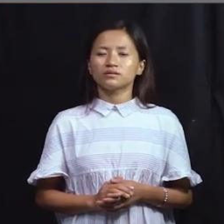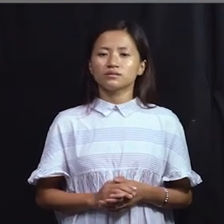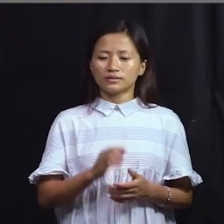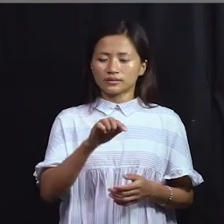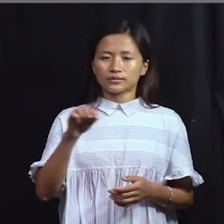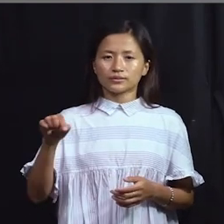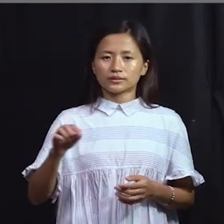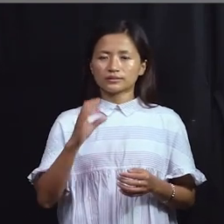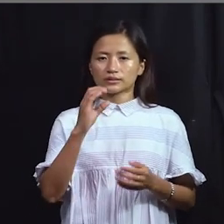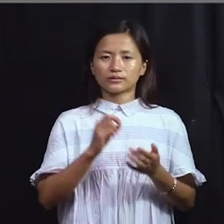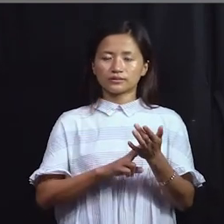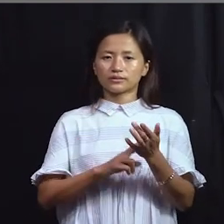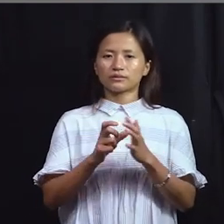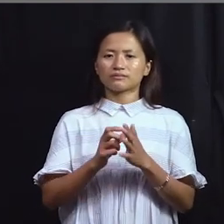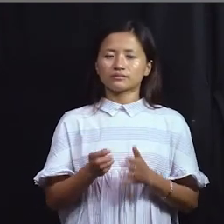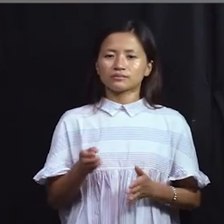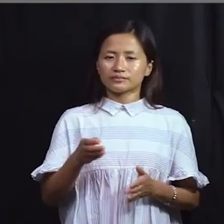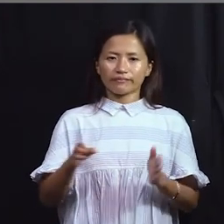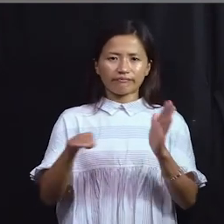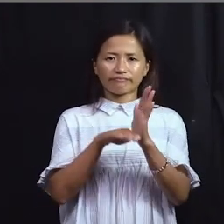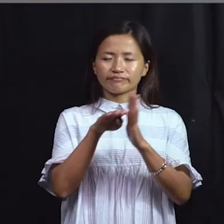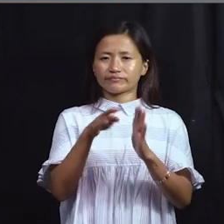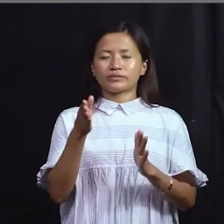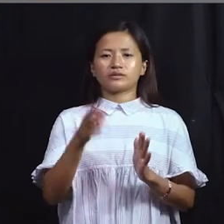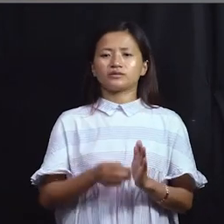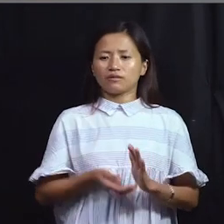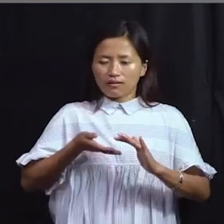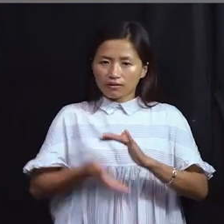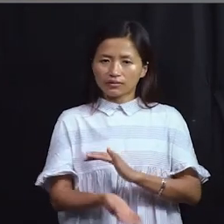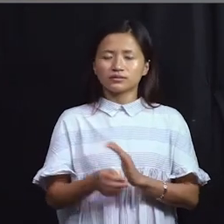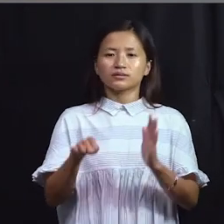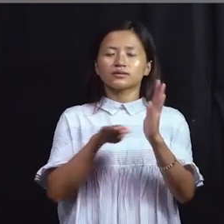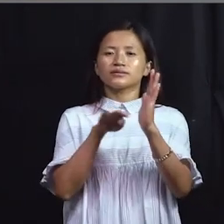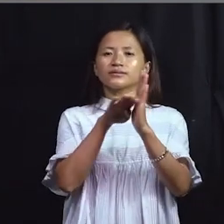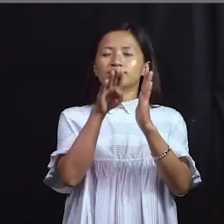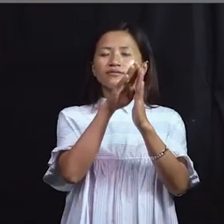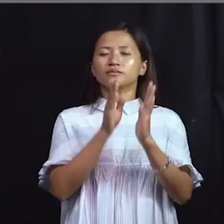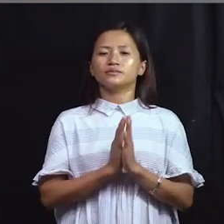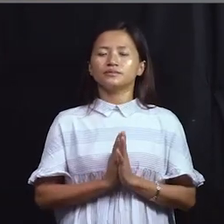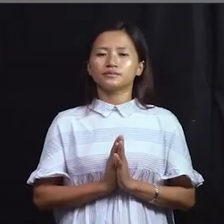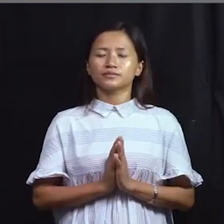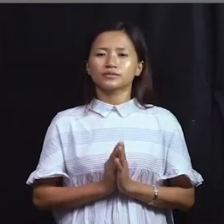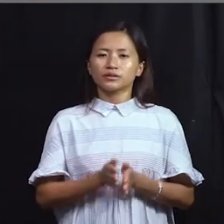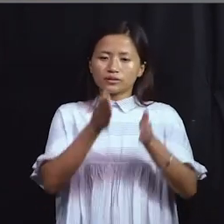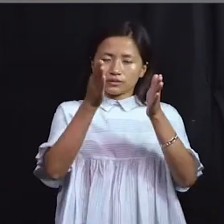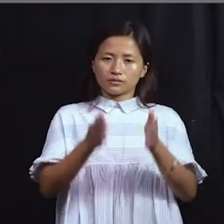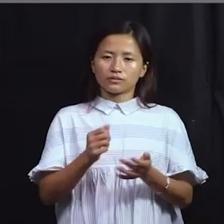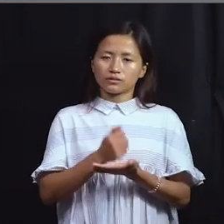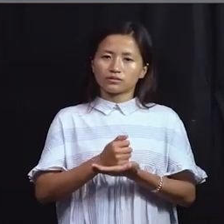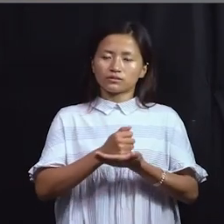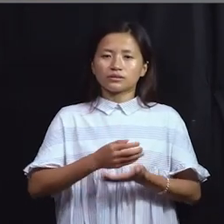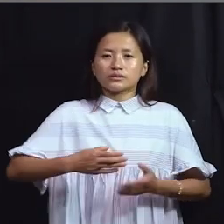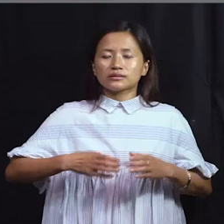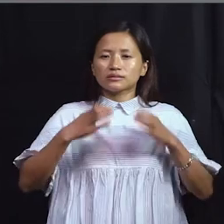which is considered undeveloped or underdeveloped. Technically, we say backward areas. So in order to encourage